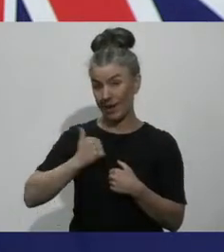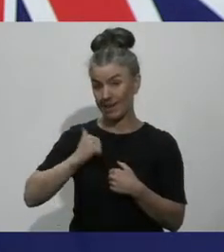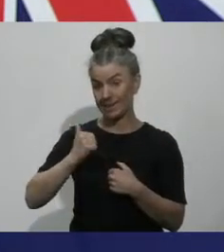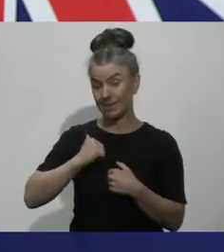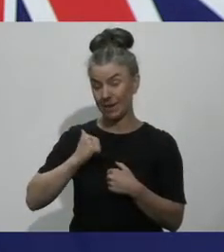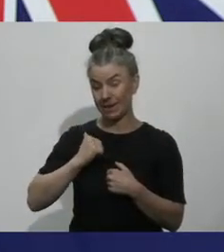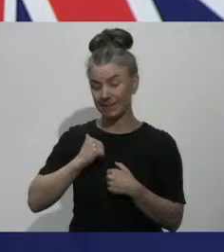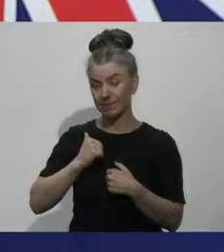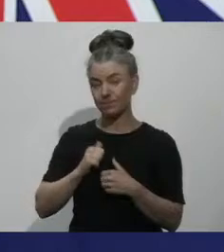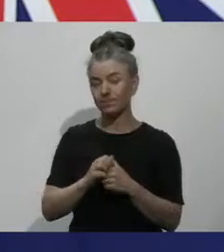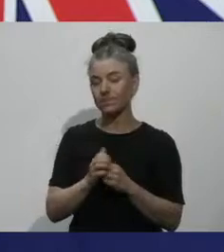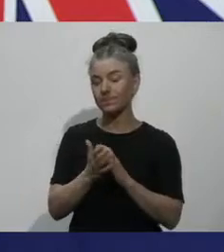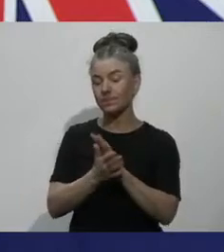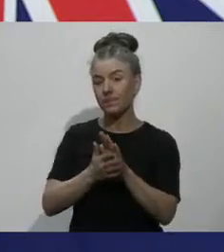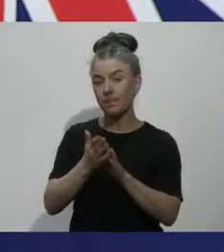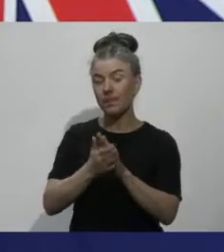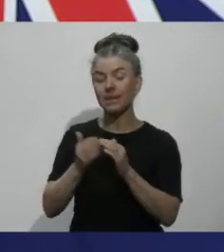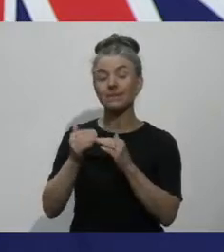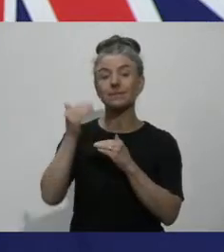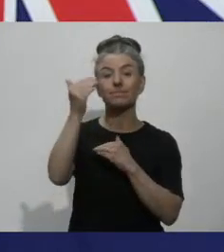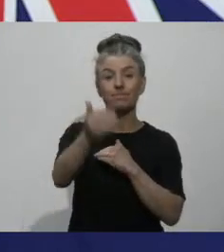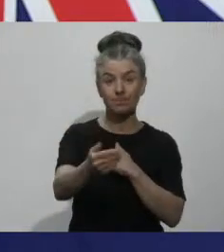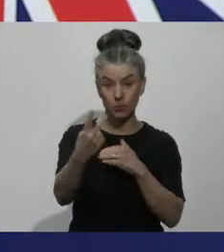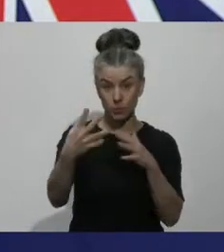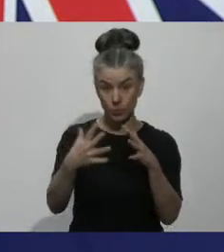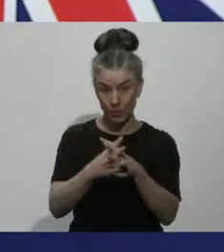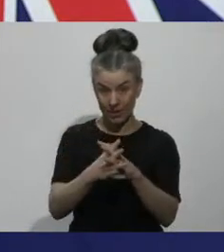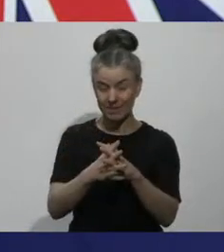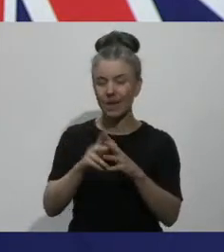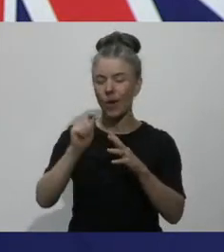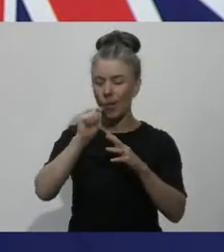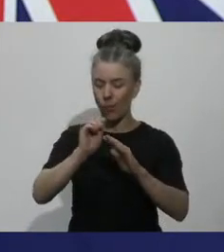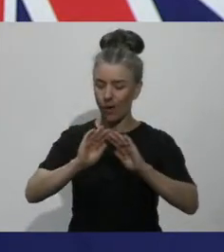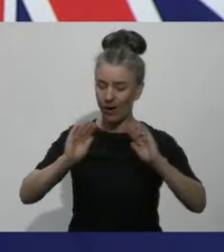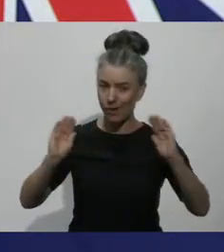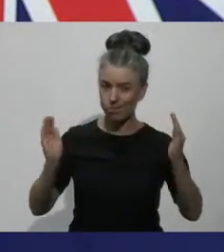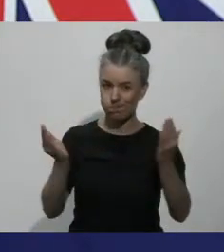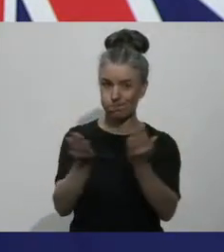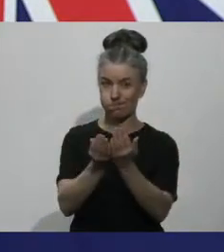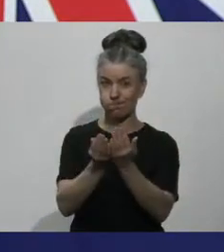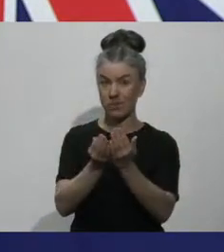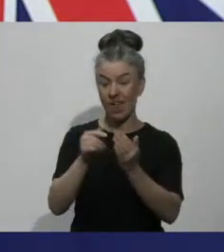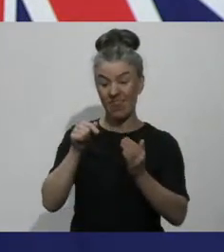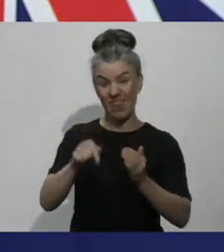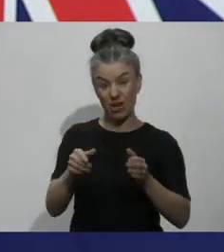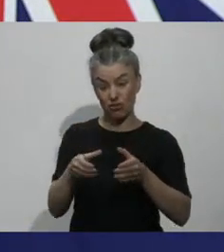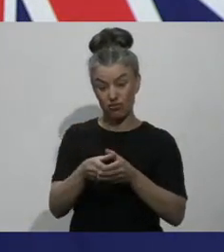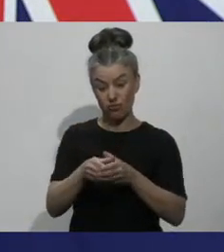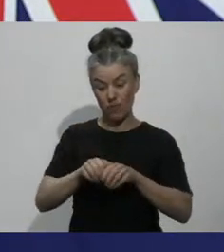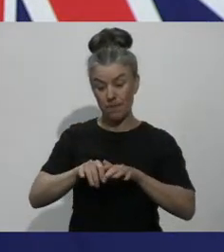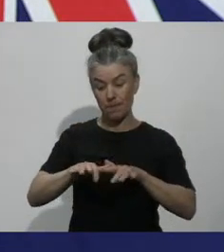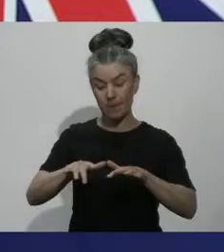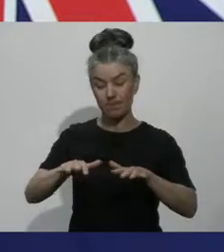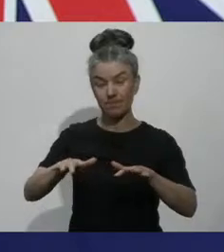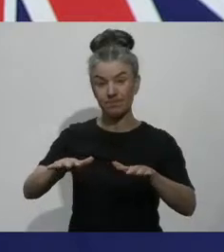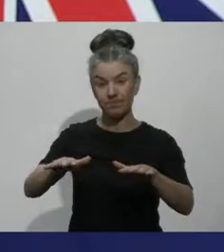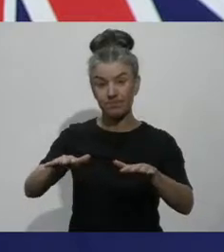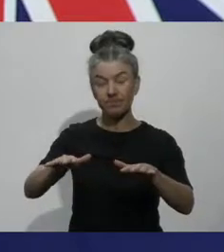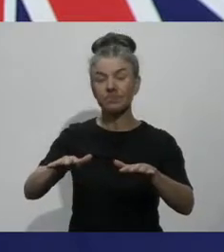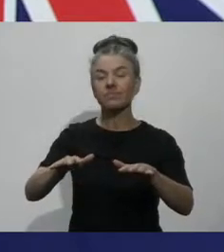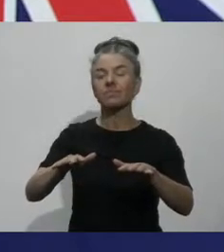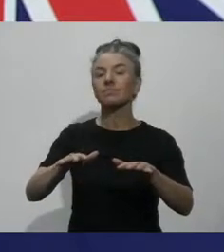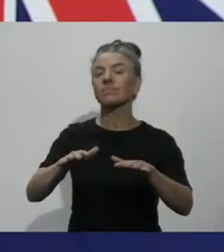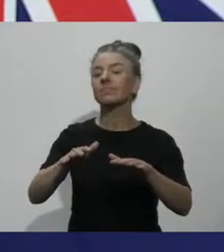the perimeter of the cluster will be identified, will be isolated, and we can move to level 2 in